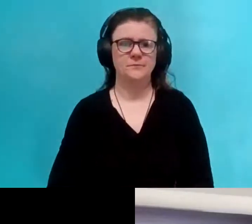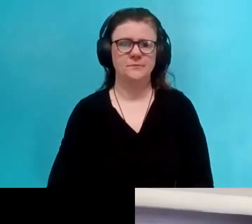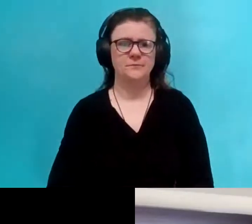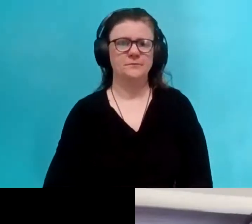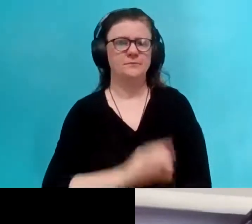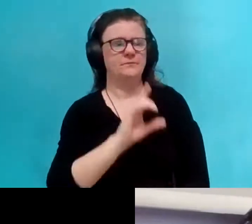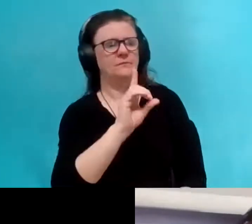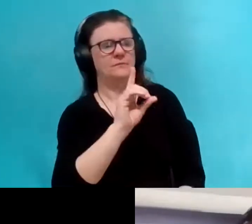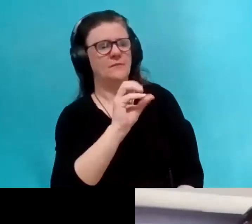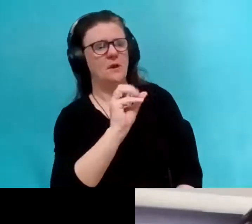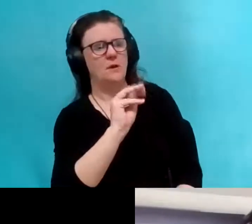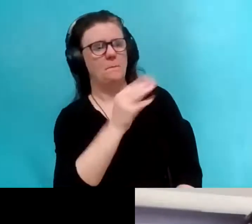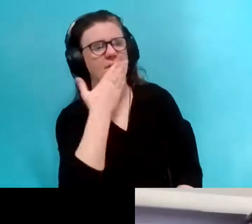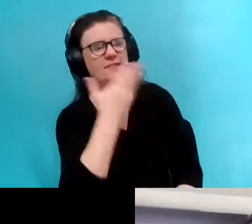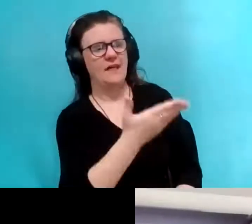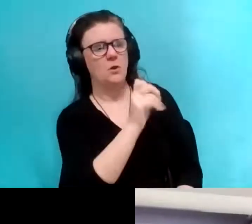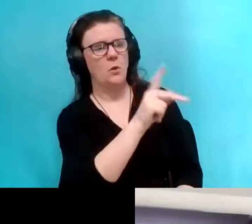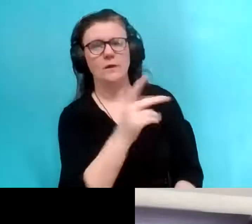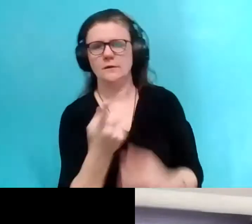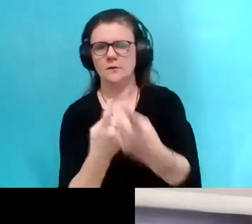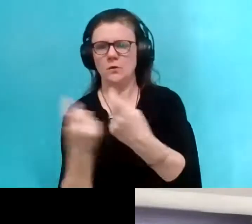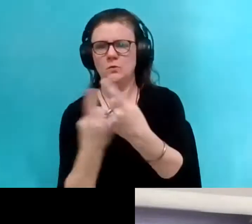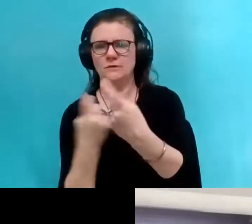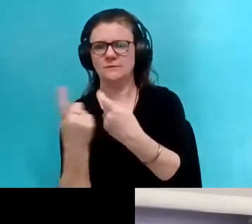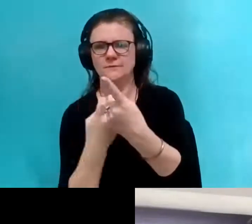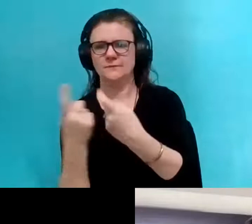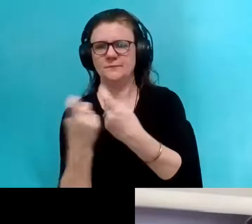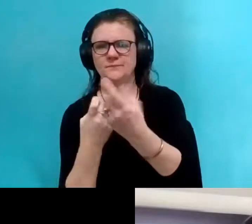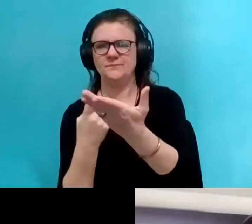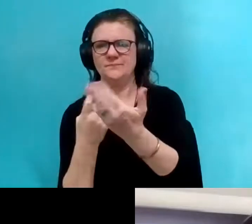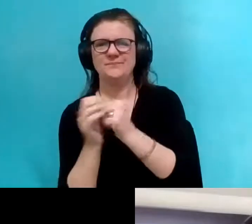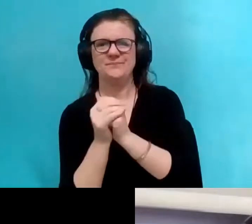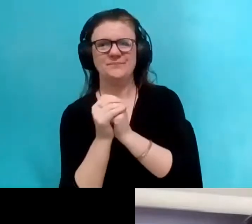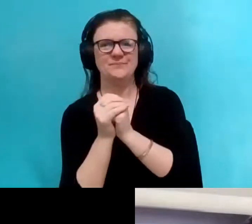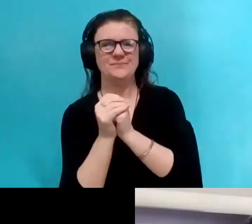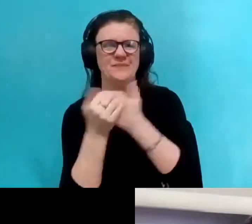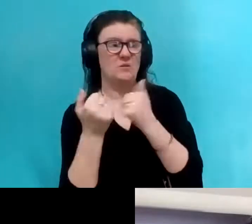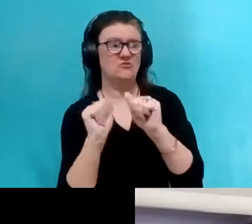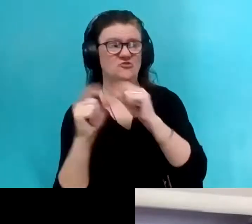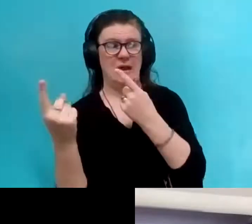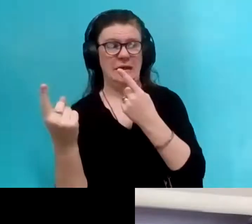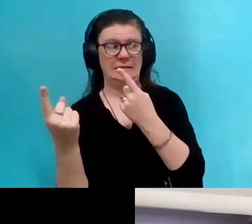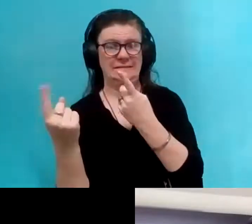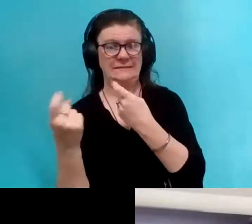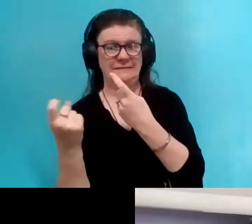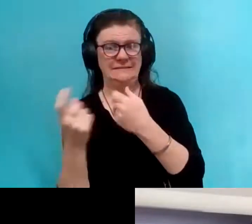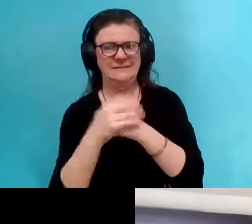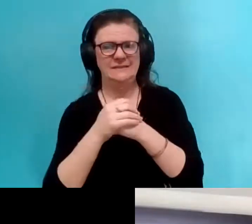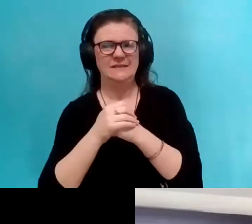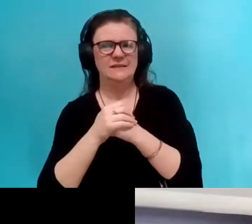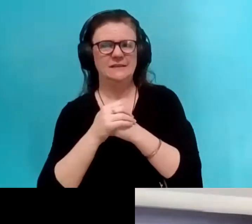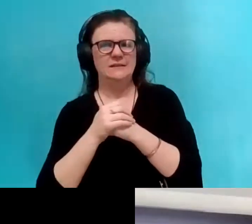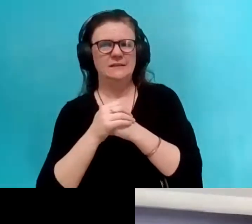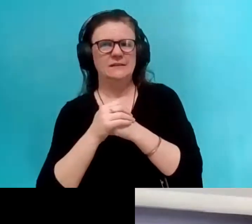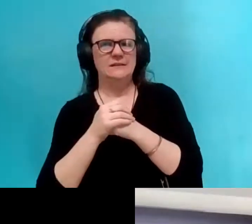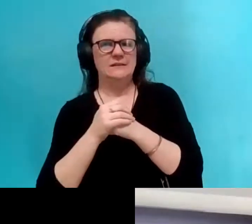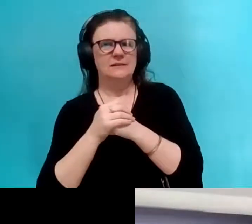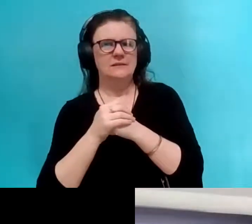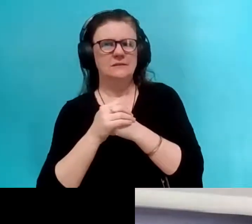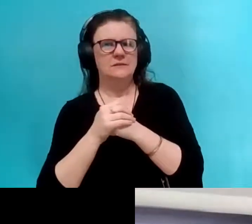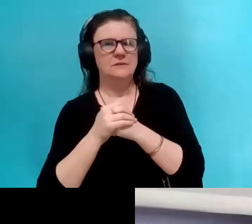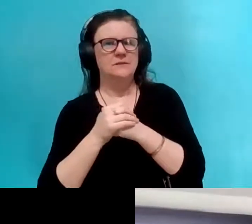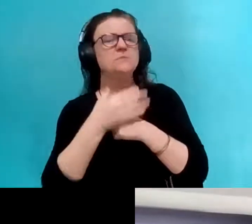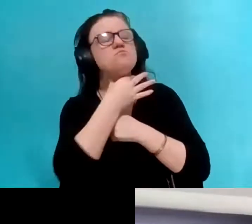Yeah, that's great. Thanks, Claudia. Okay, the questions are coming in thick and fast now, so I'm going to try and get through a couple of them with you. So could